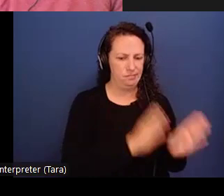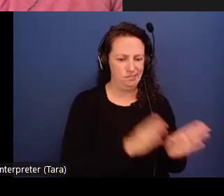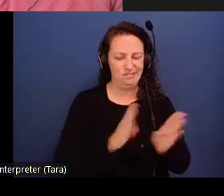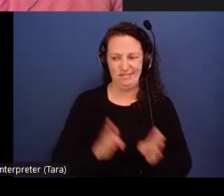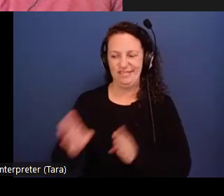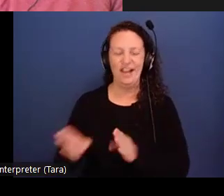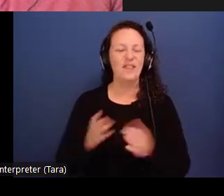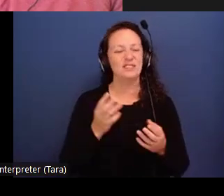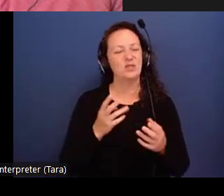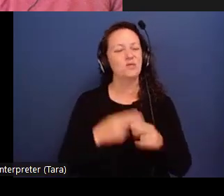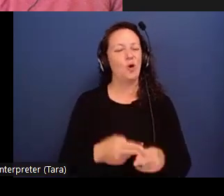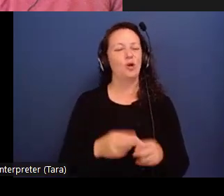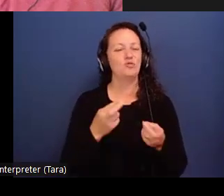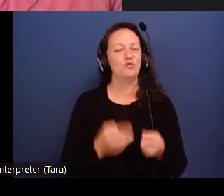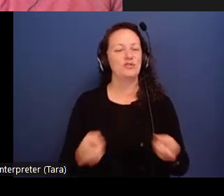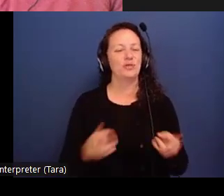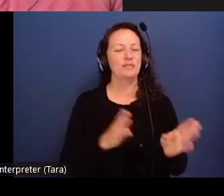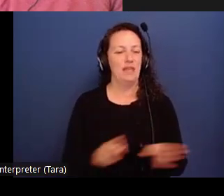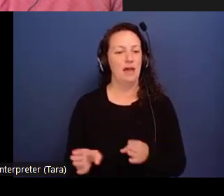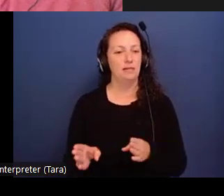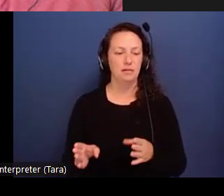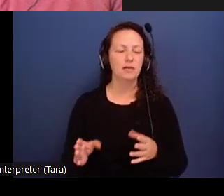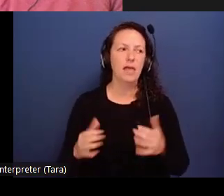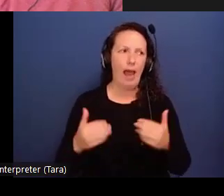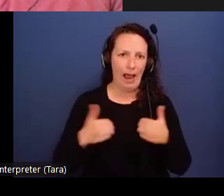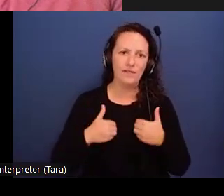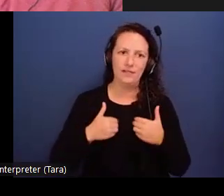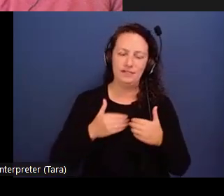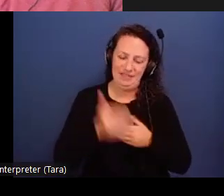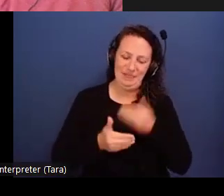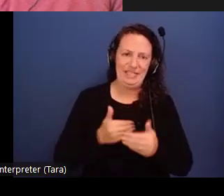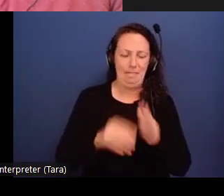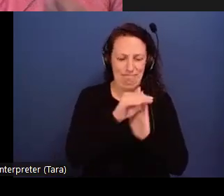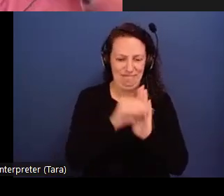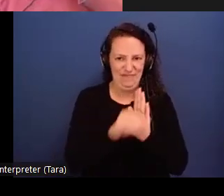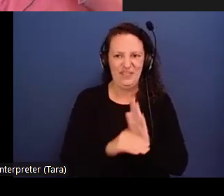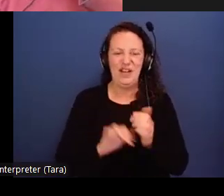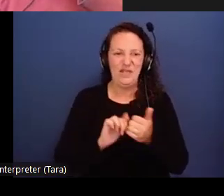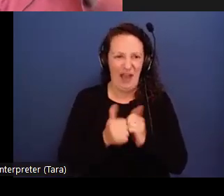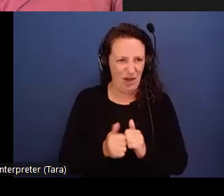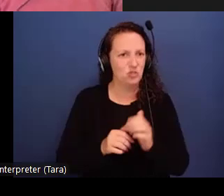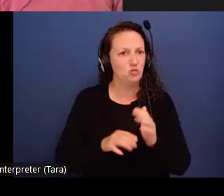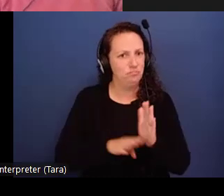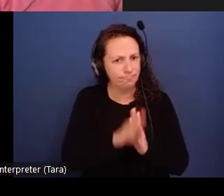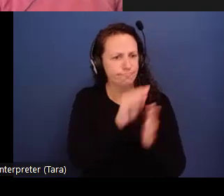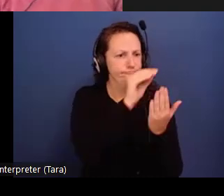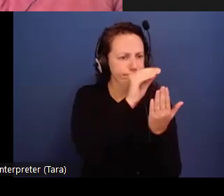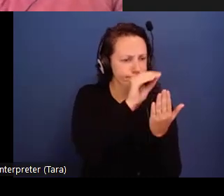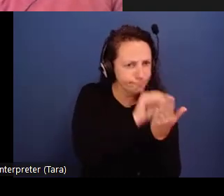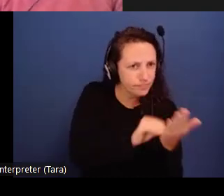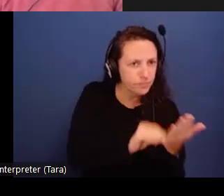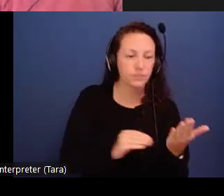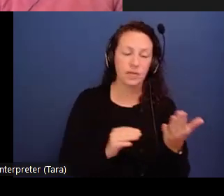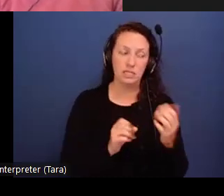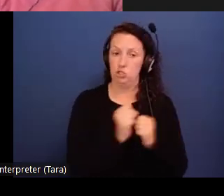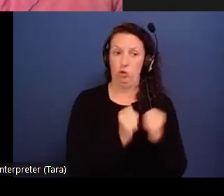resource plan. And there is a method to that madness behind it. So there is a whole structure that you have to start. It is